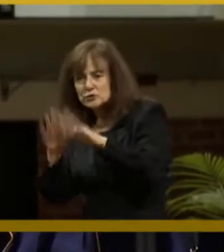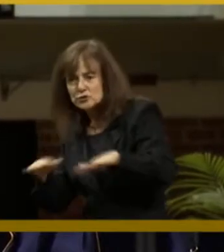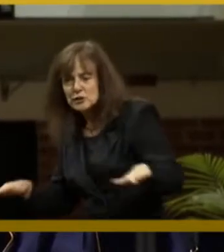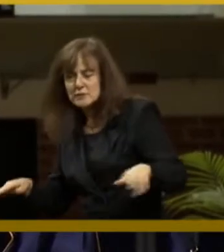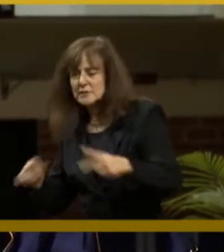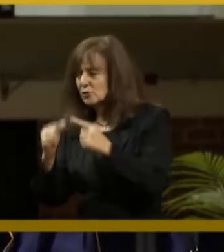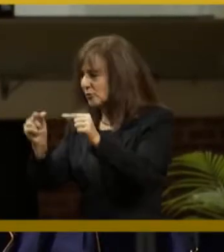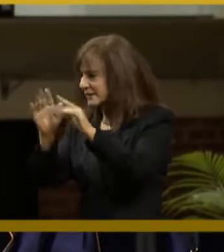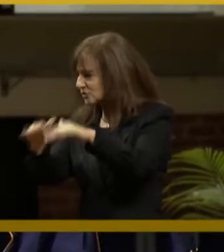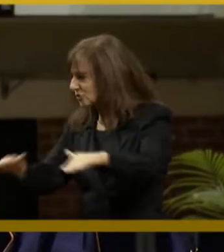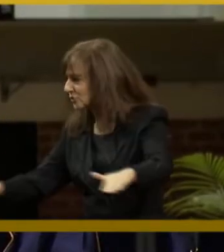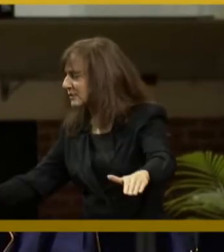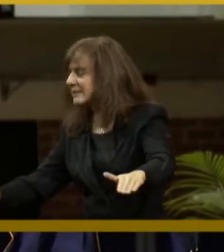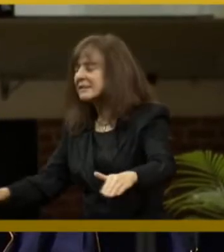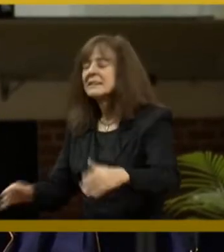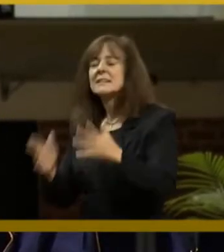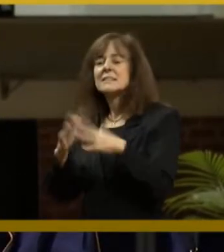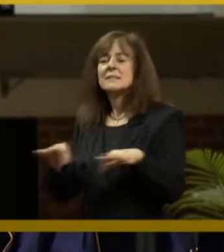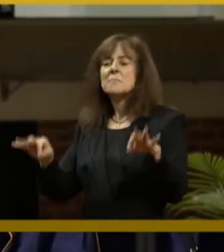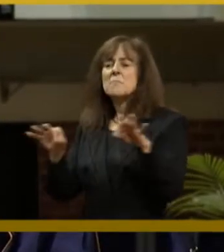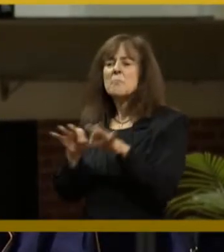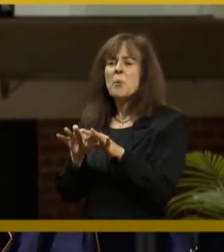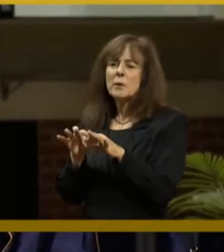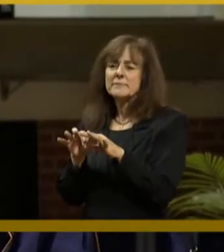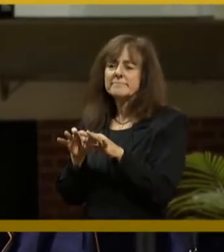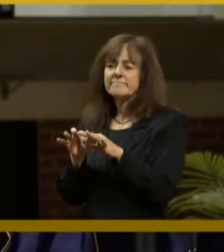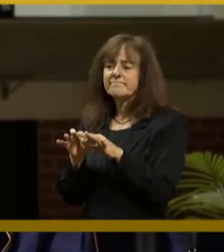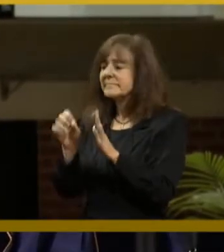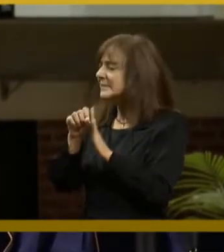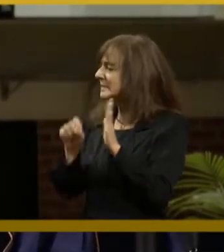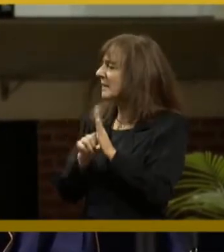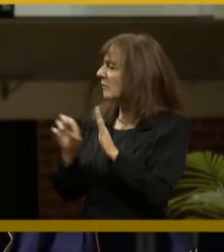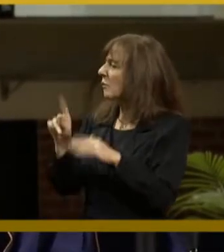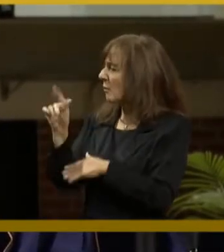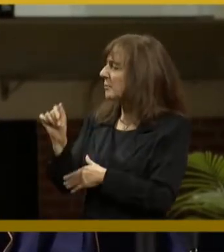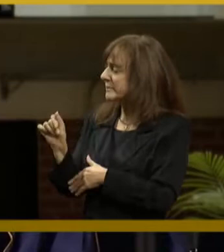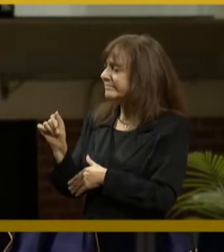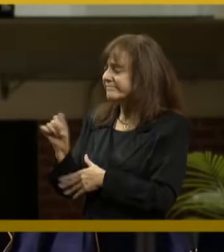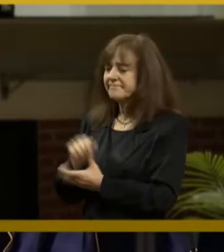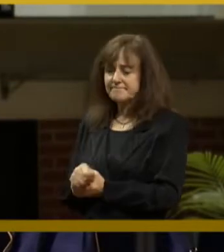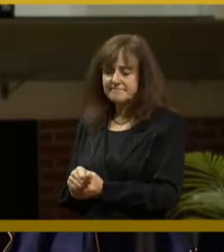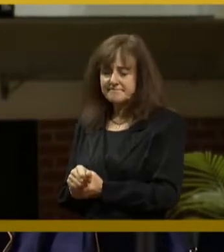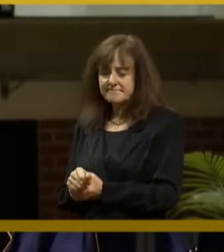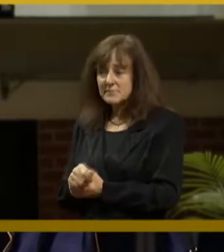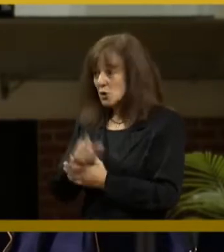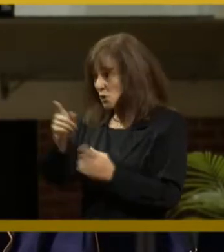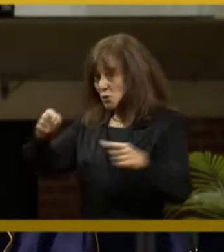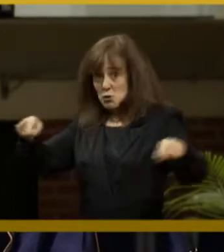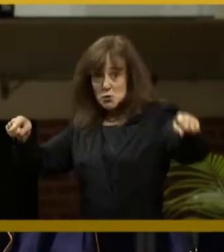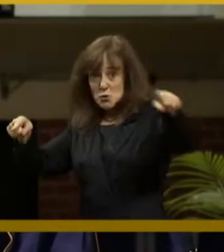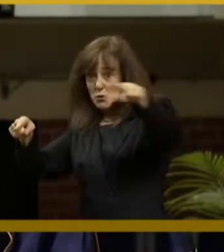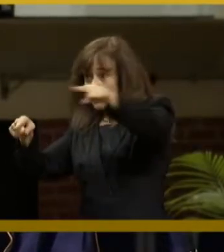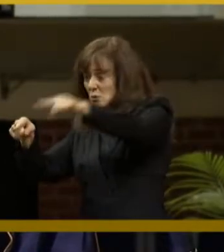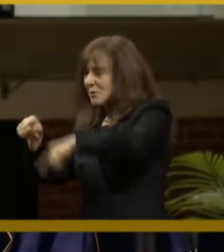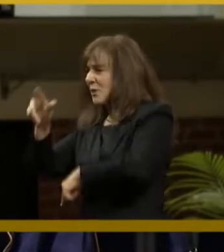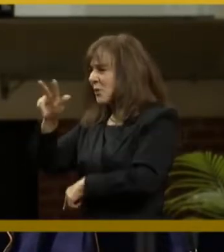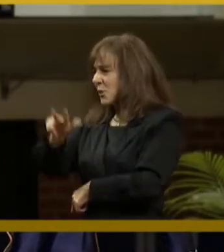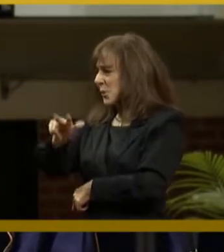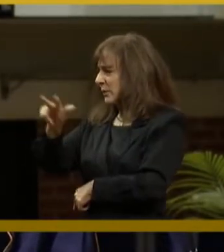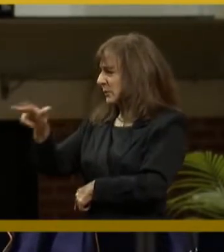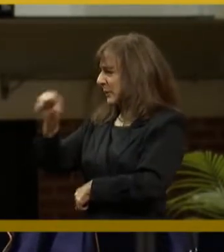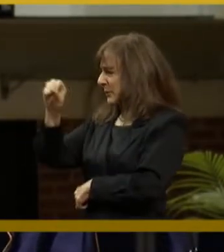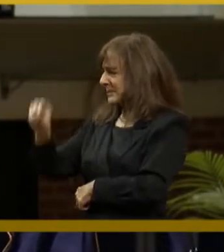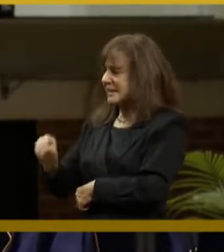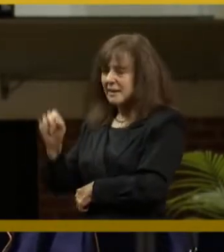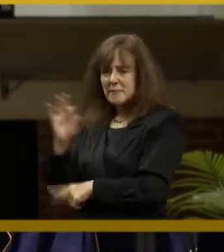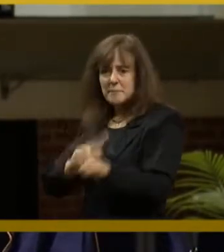your grandchildren. It matters to the state of Oklahoma. Students, you represent only 33% of people in